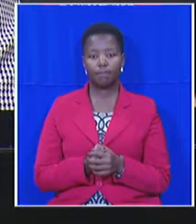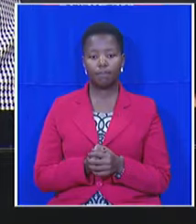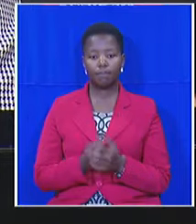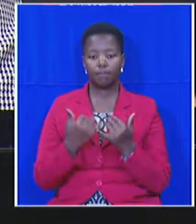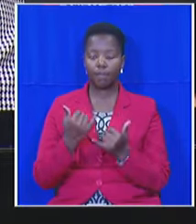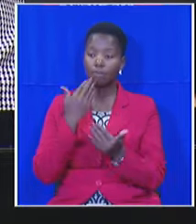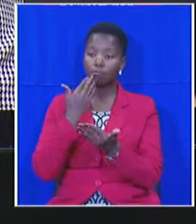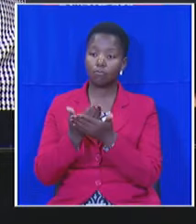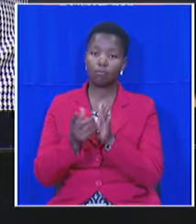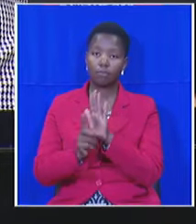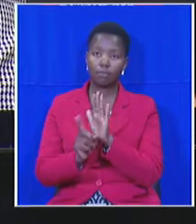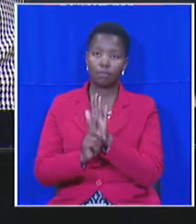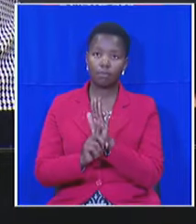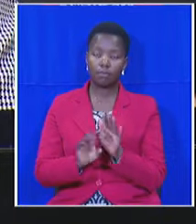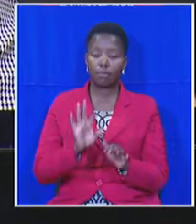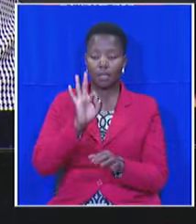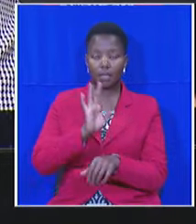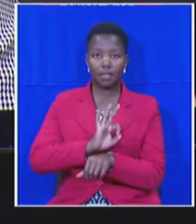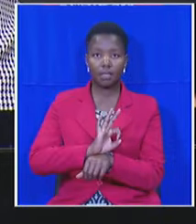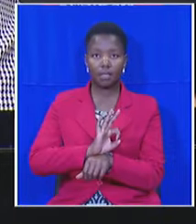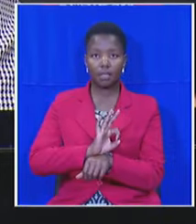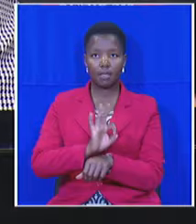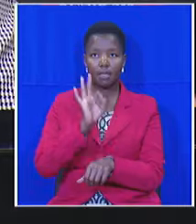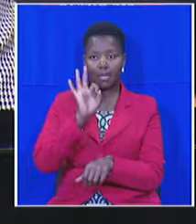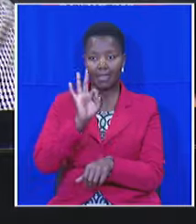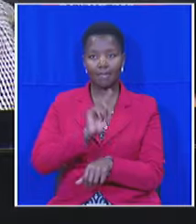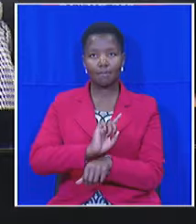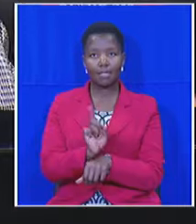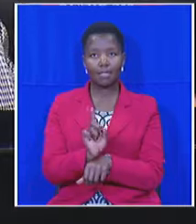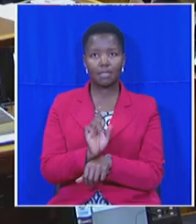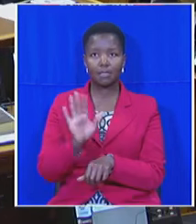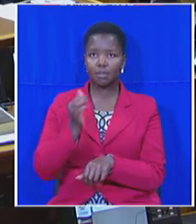Division called, 3 minutes. The bells will be rung for 3 minutes.